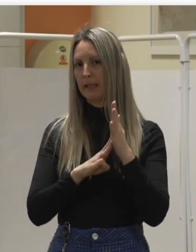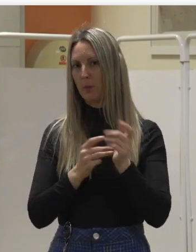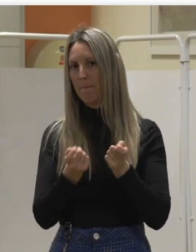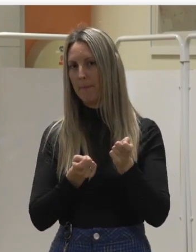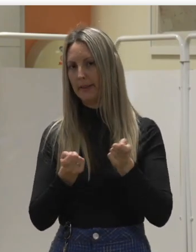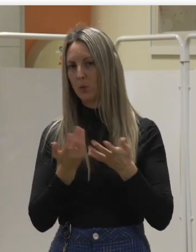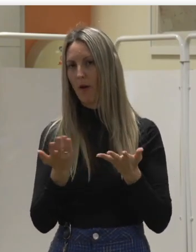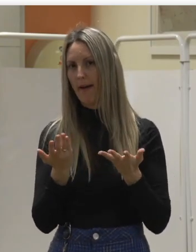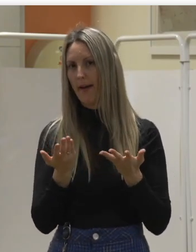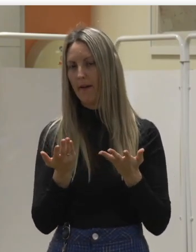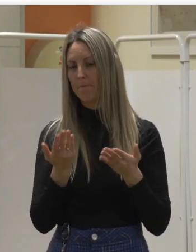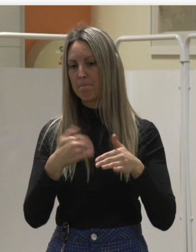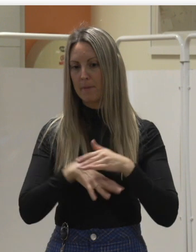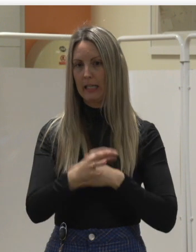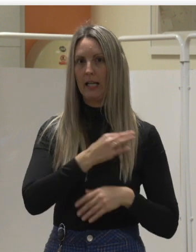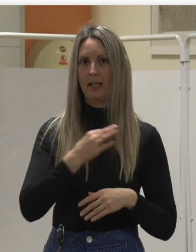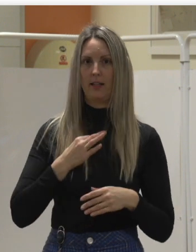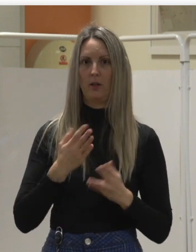how it has been practiced.